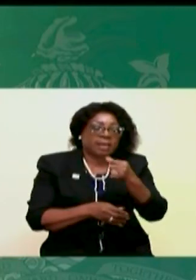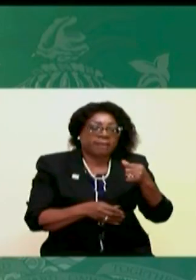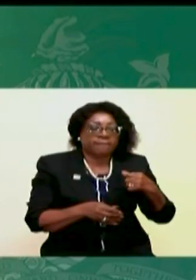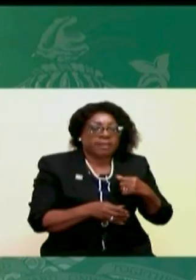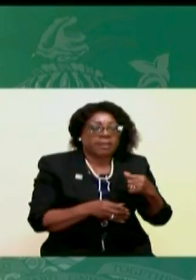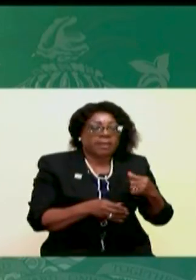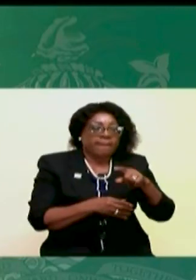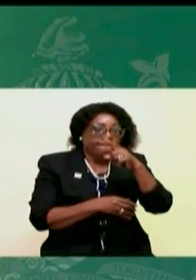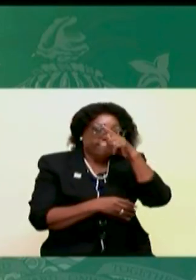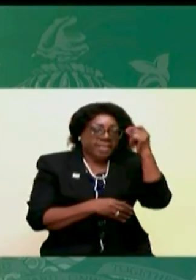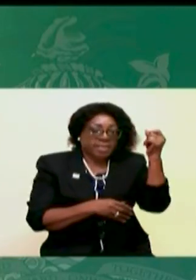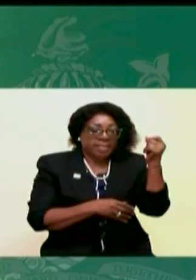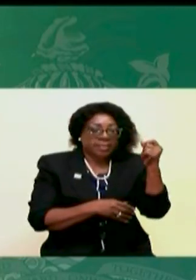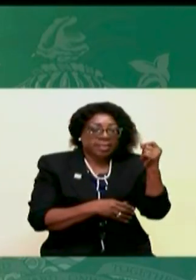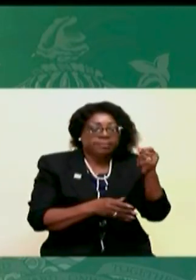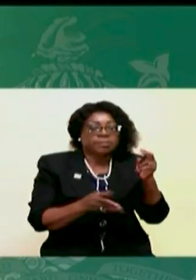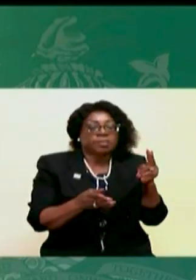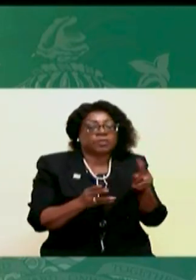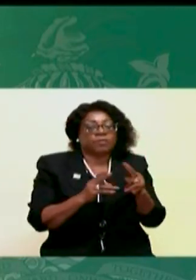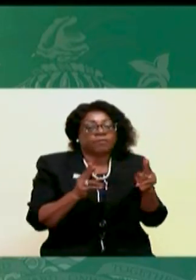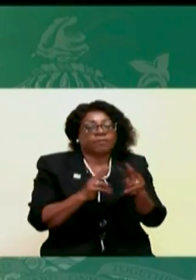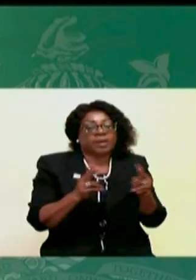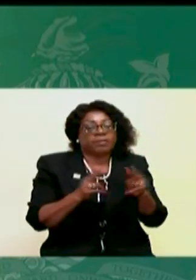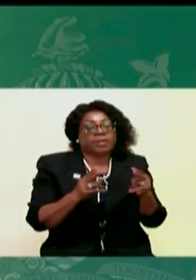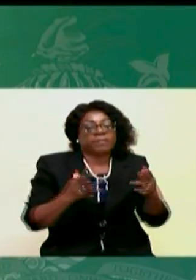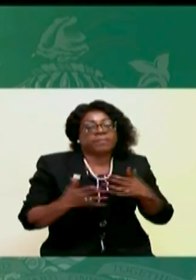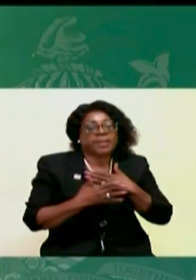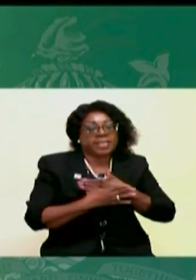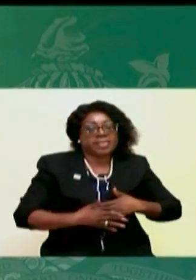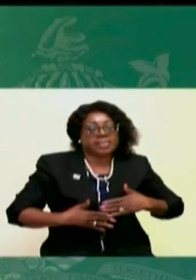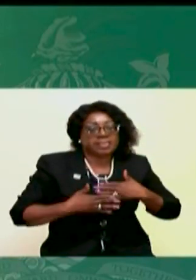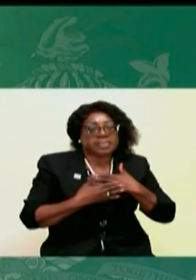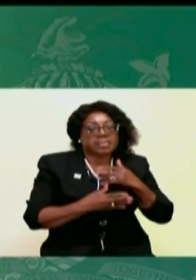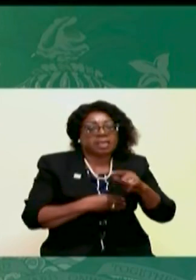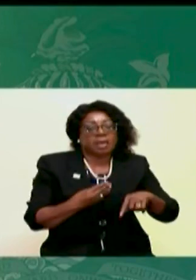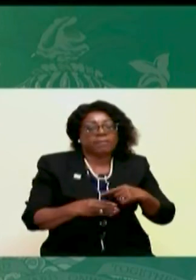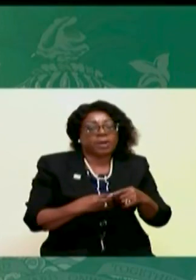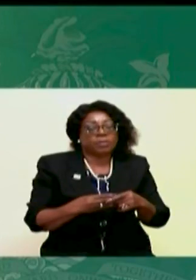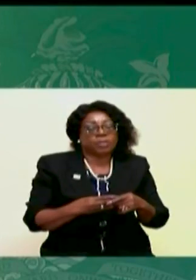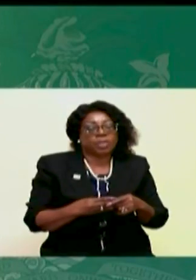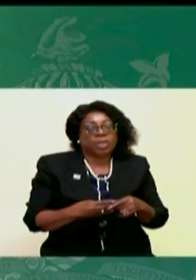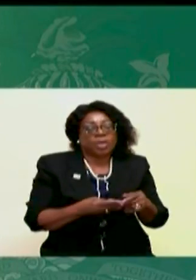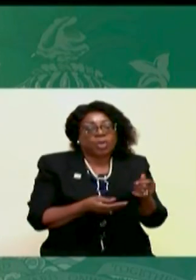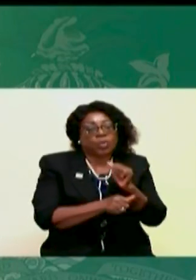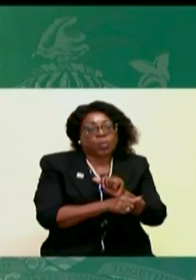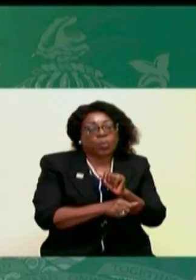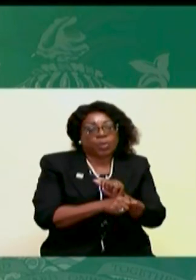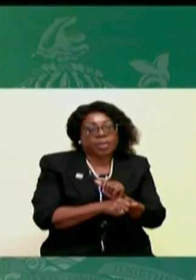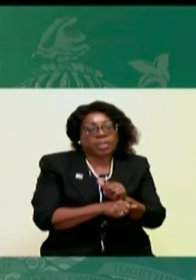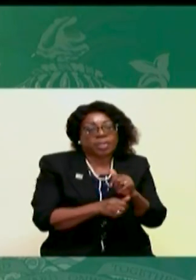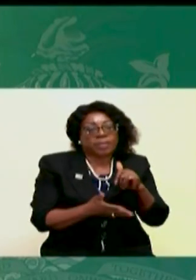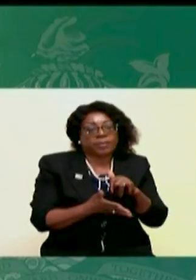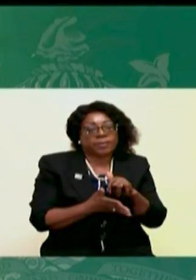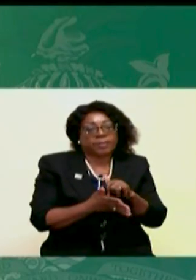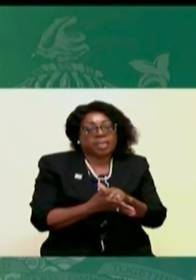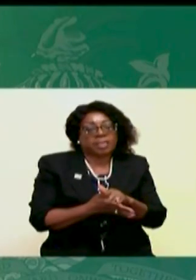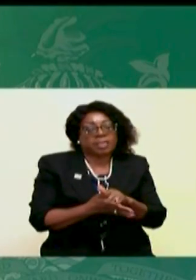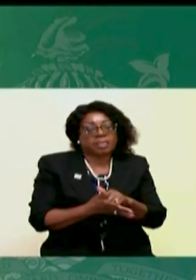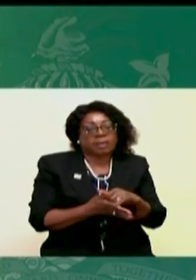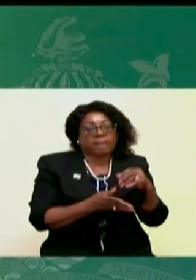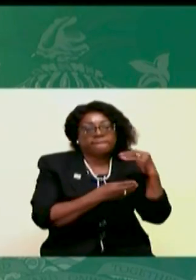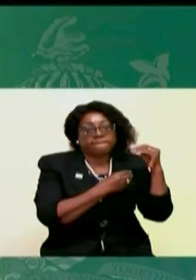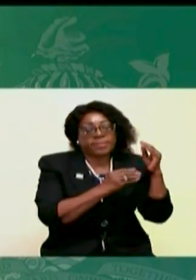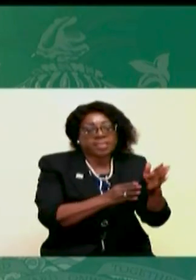Because, Madam Speaker, I'm so very pleased with the work that the minister, the member for Golden Gates, has